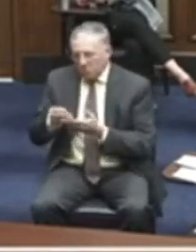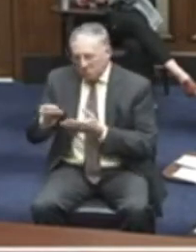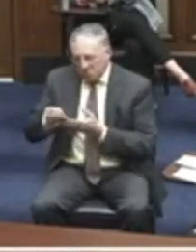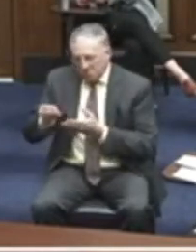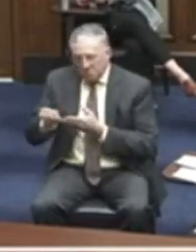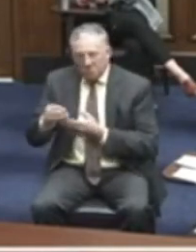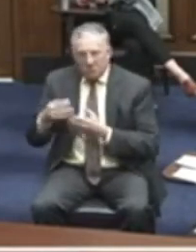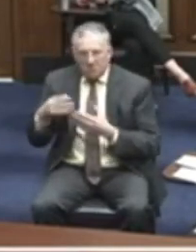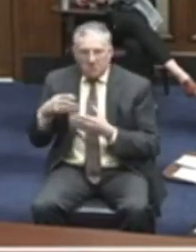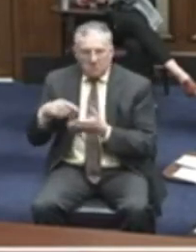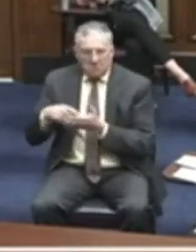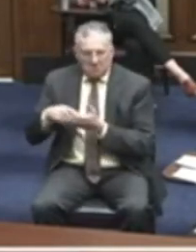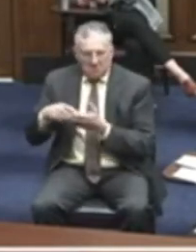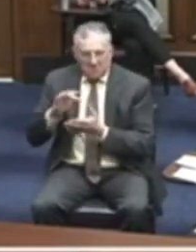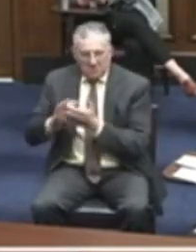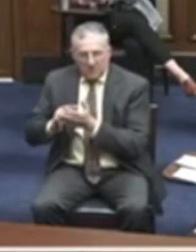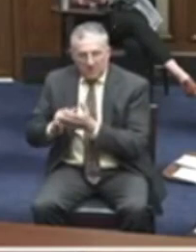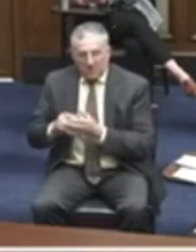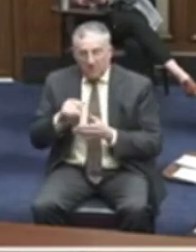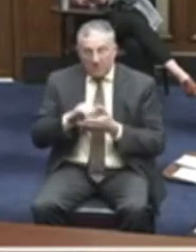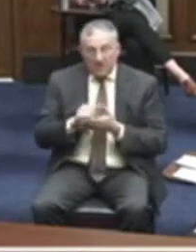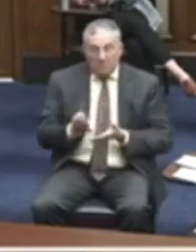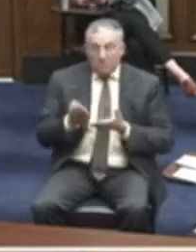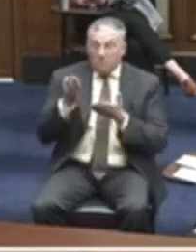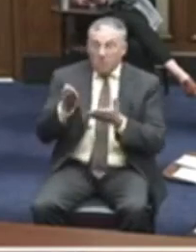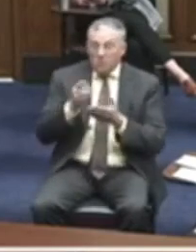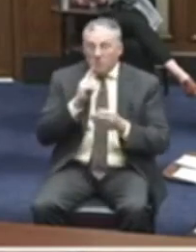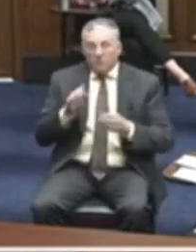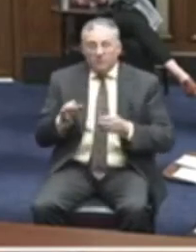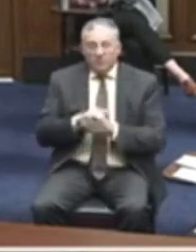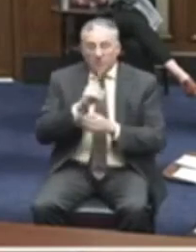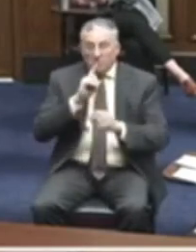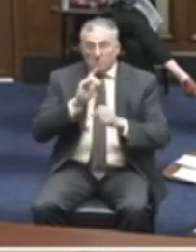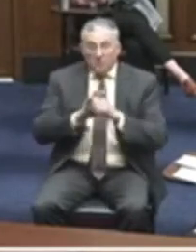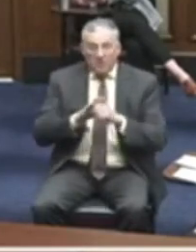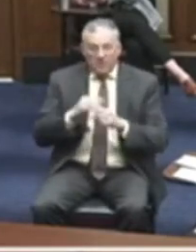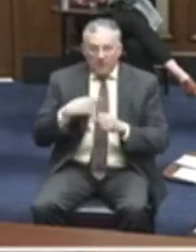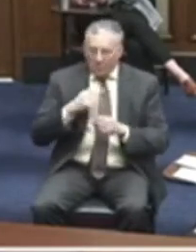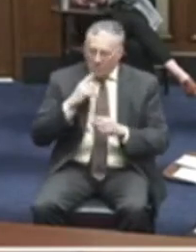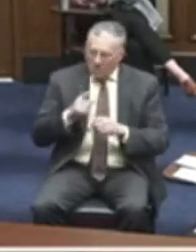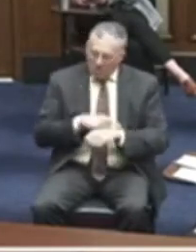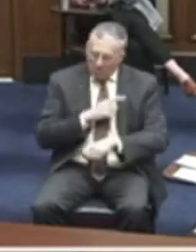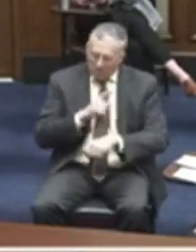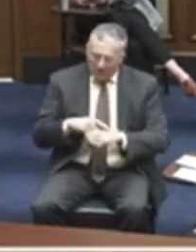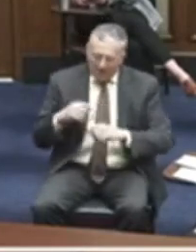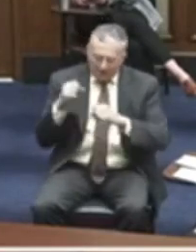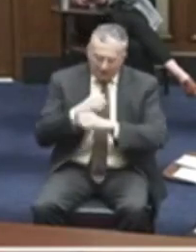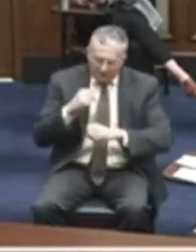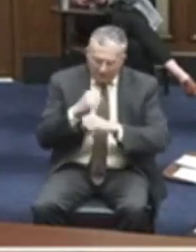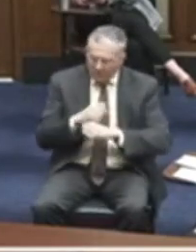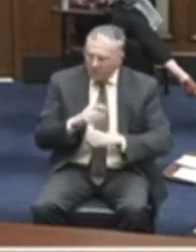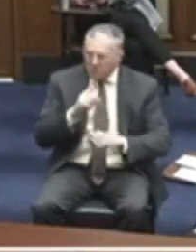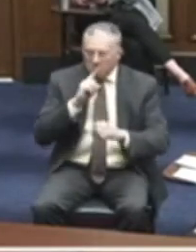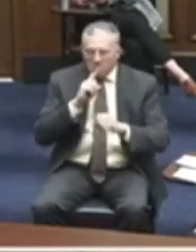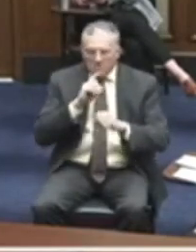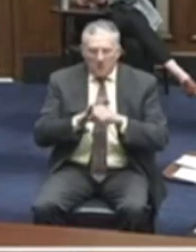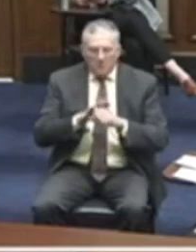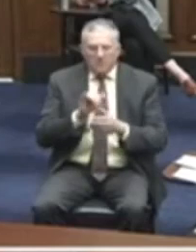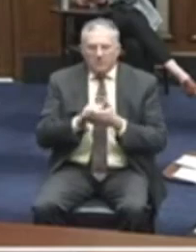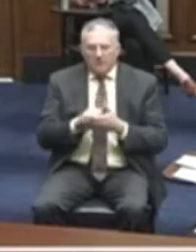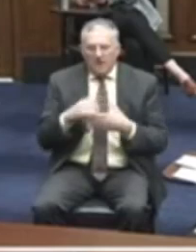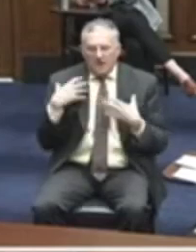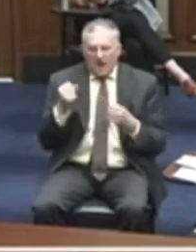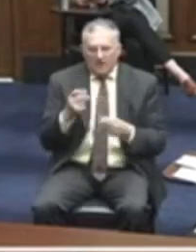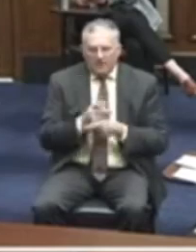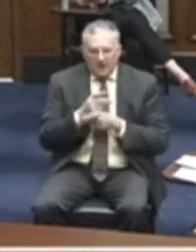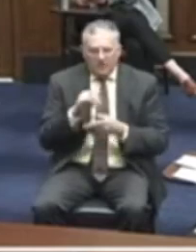bills. This proposal fulfills a promise that I have long fought for, the promise that health care is a